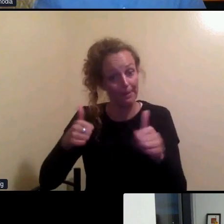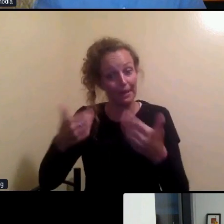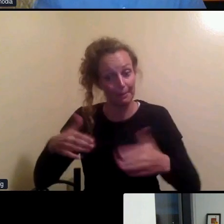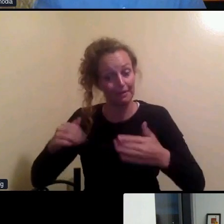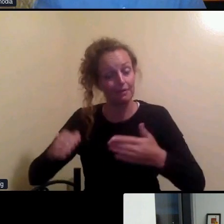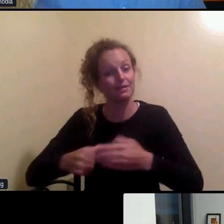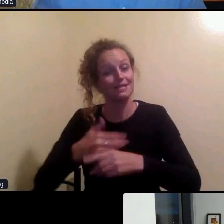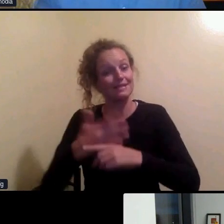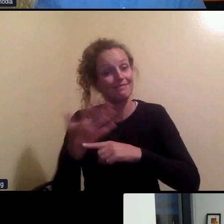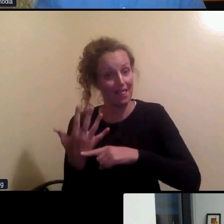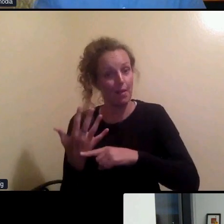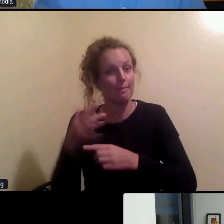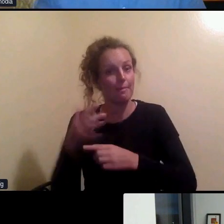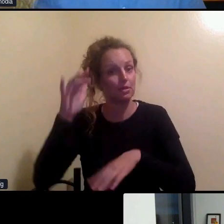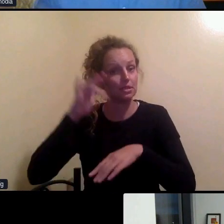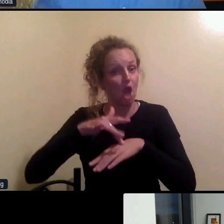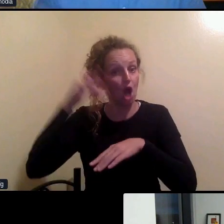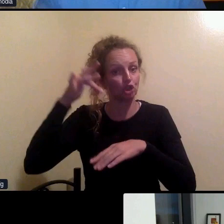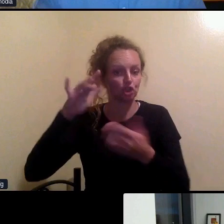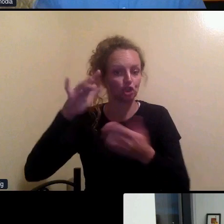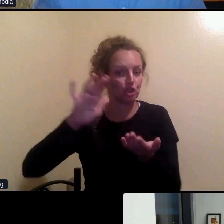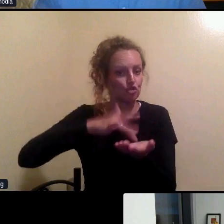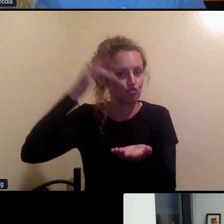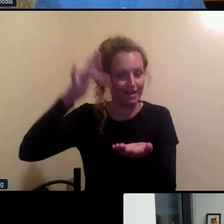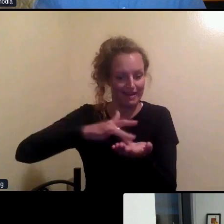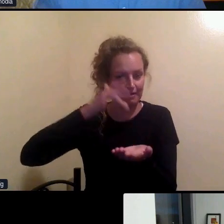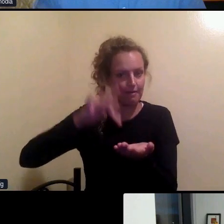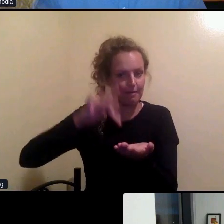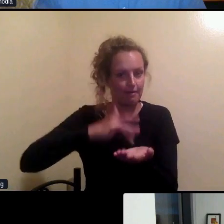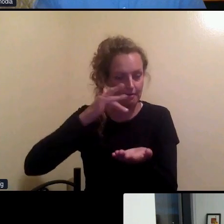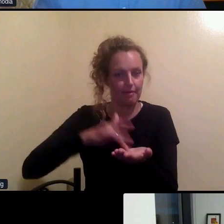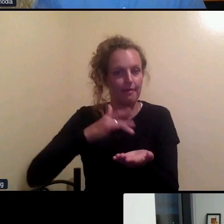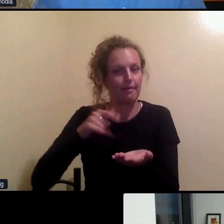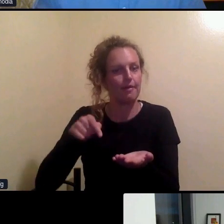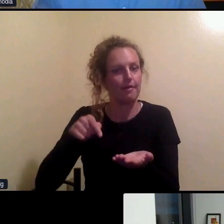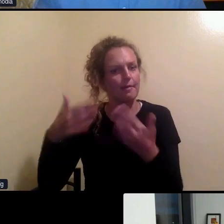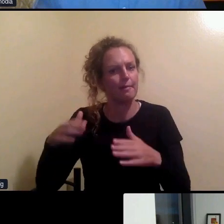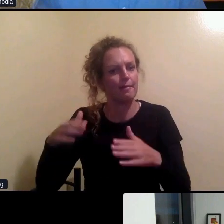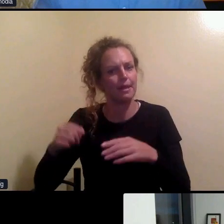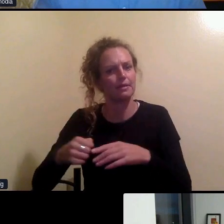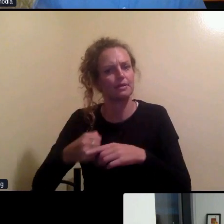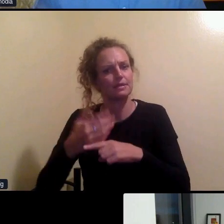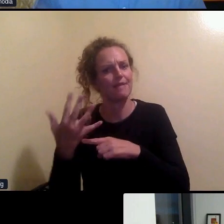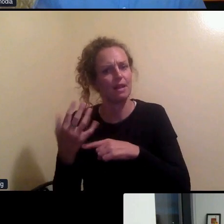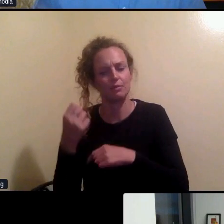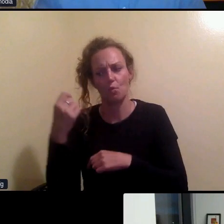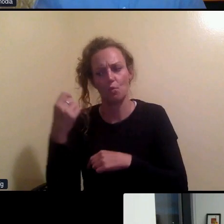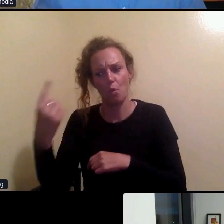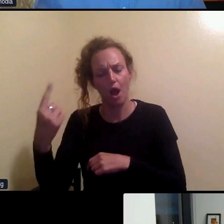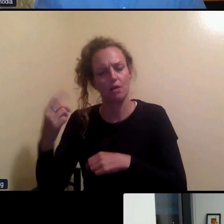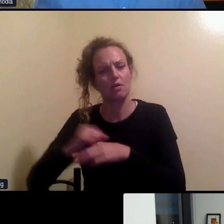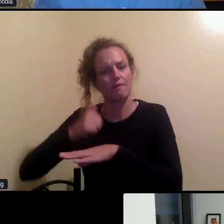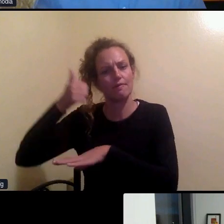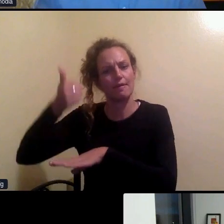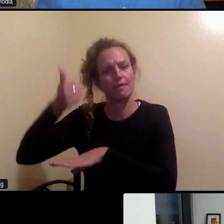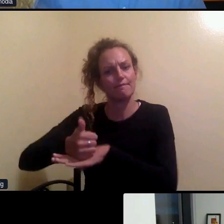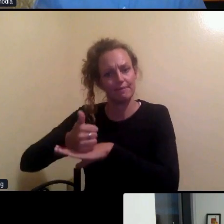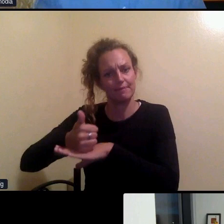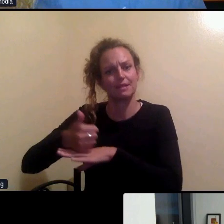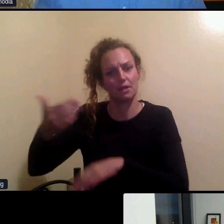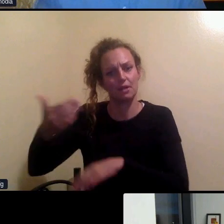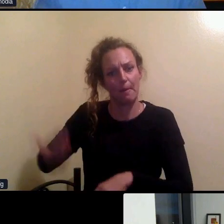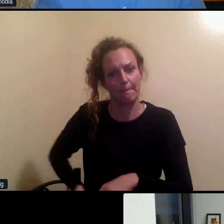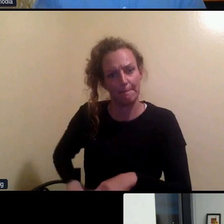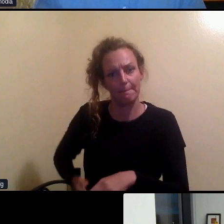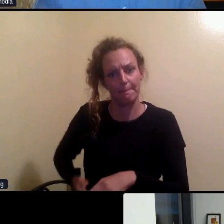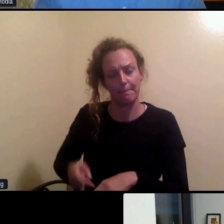out of the need of the founder. One of the founders had a problem with, I think he was a pianist, and he had a